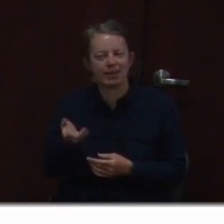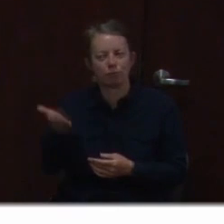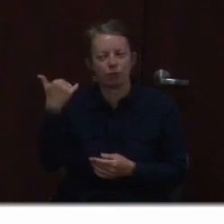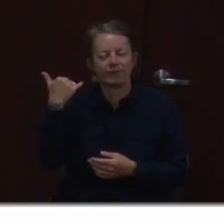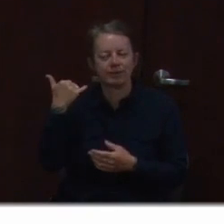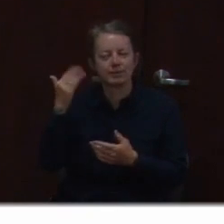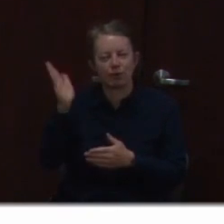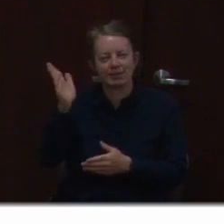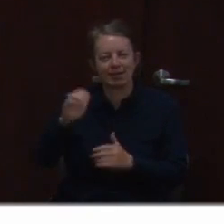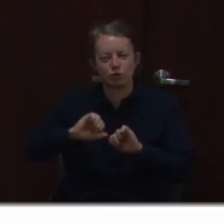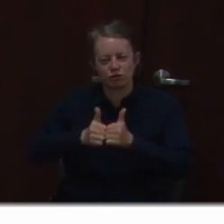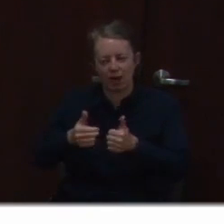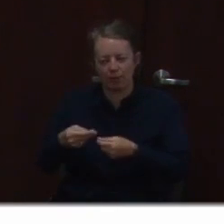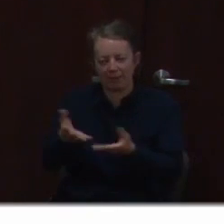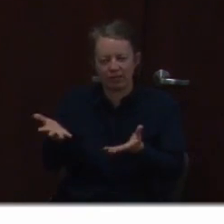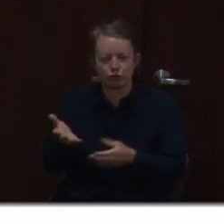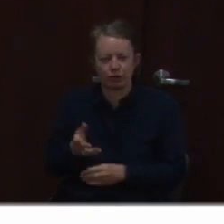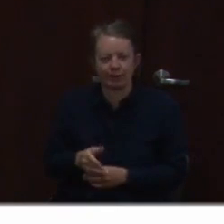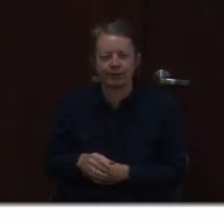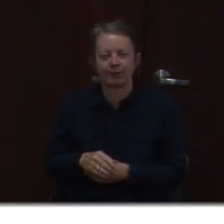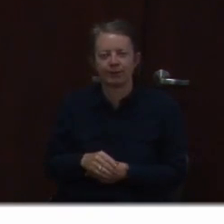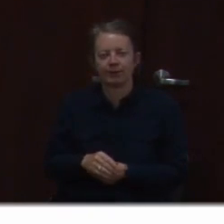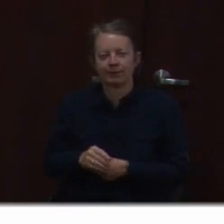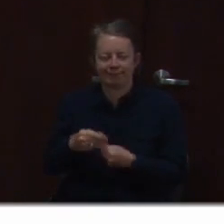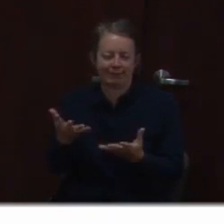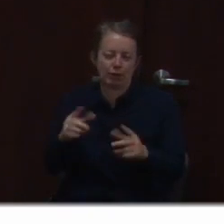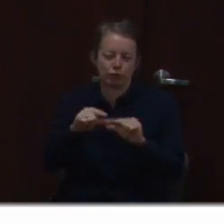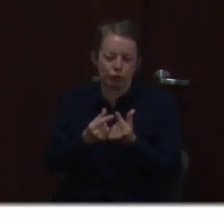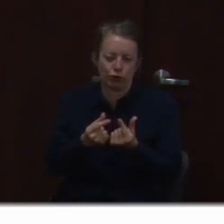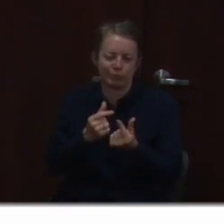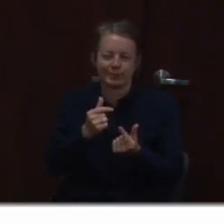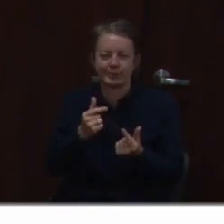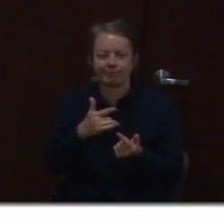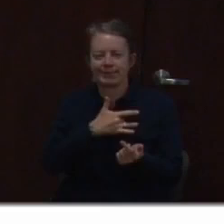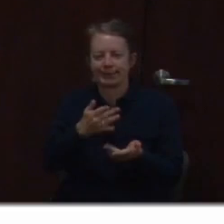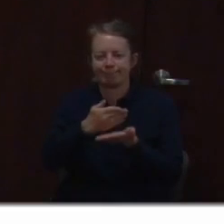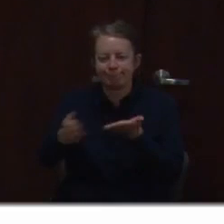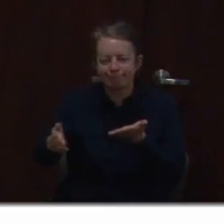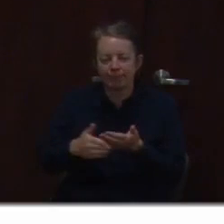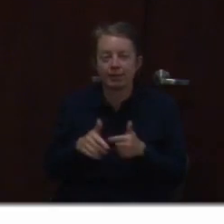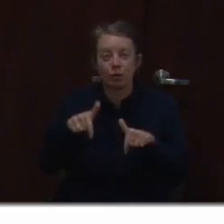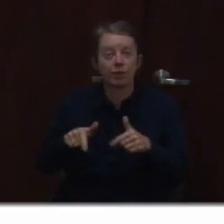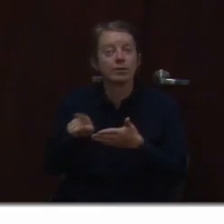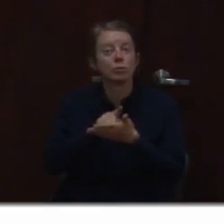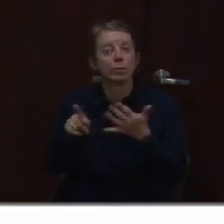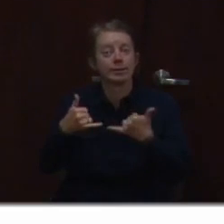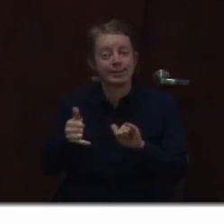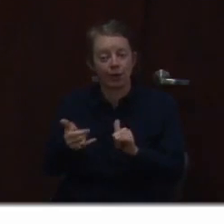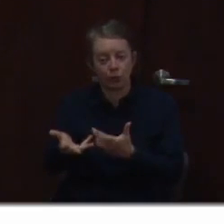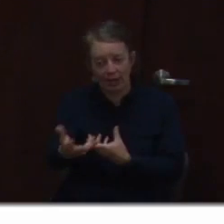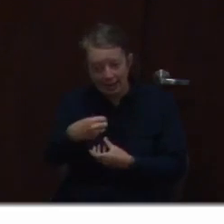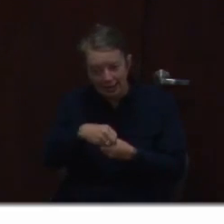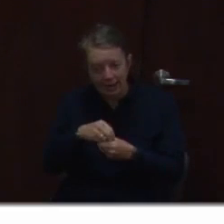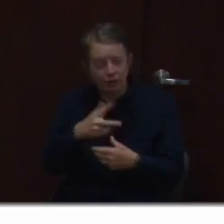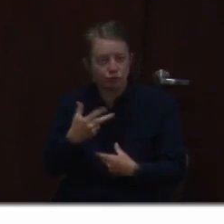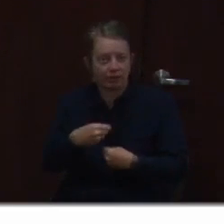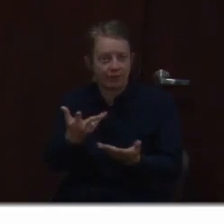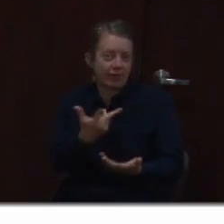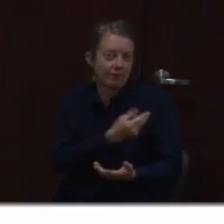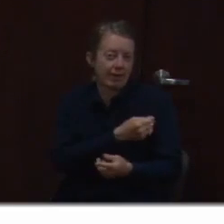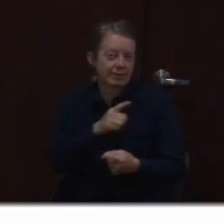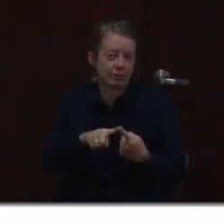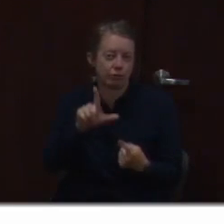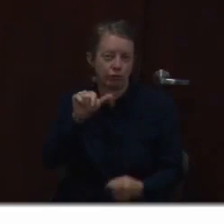presentations how we've done that. This week we'll continue to engage and vaccinate our Latinx population. In addition to